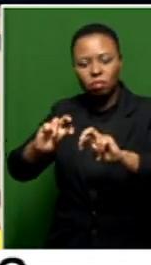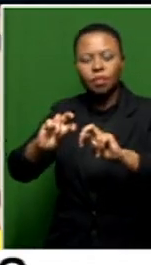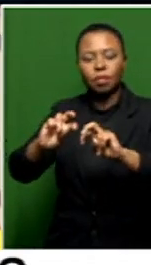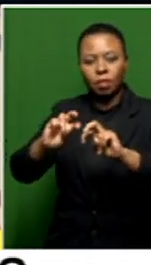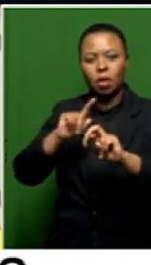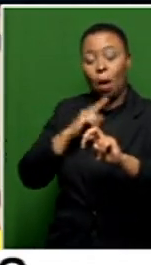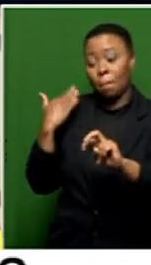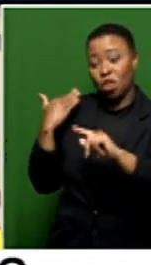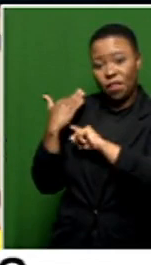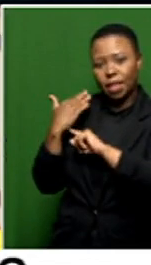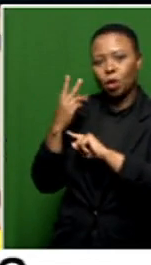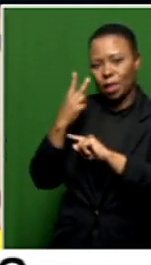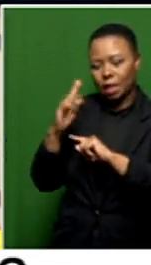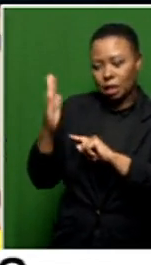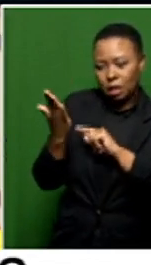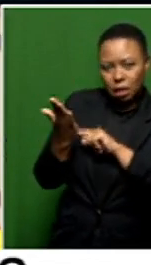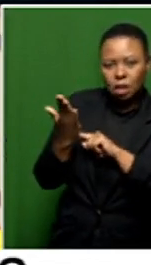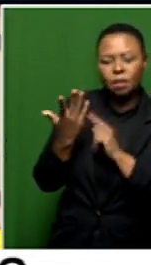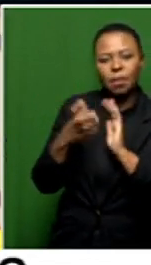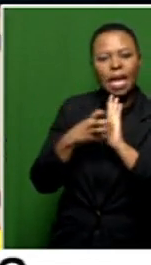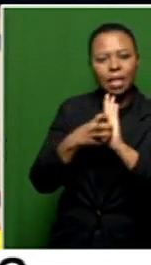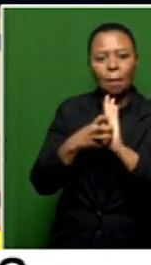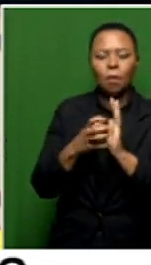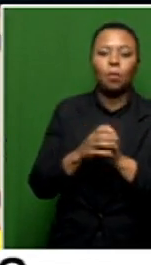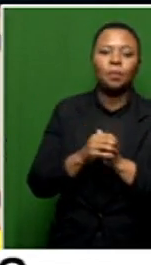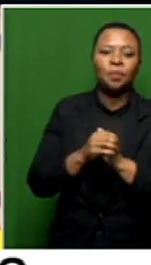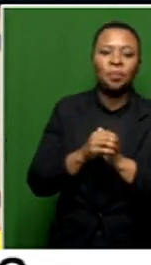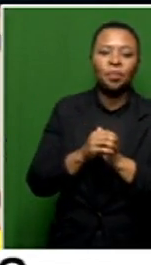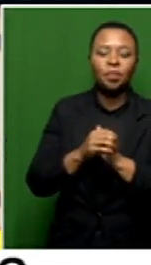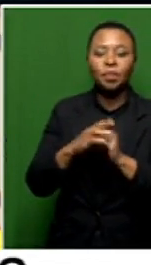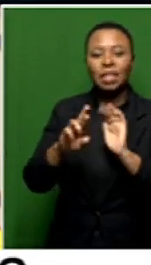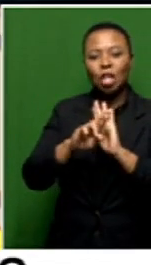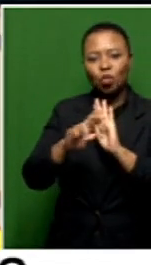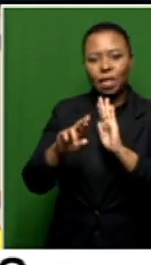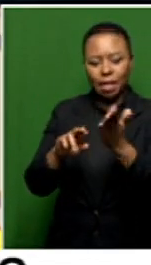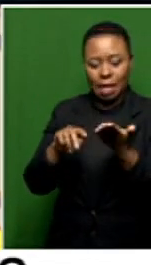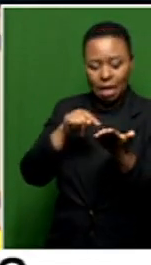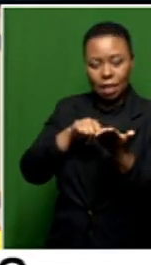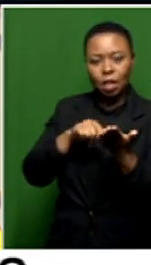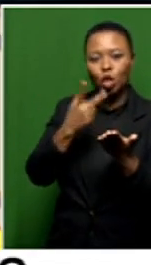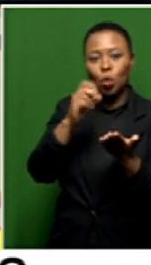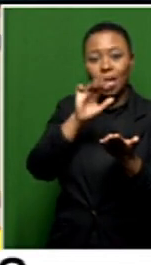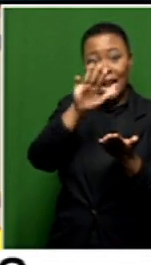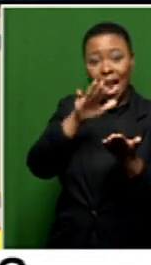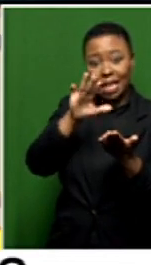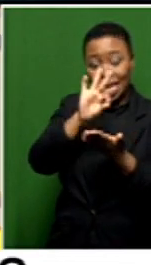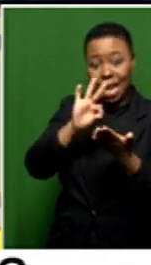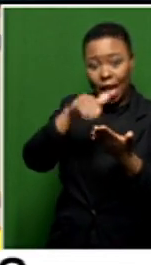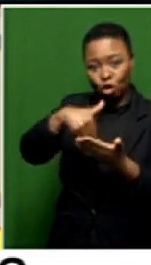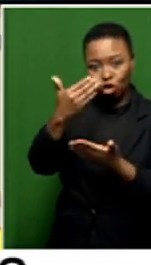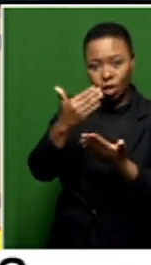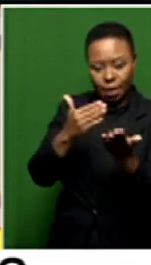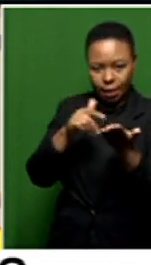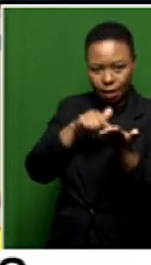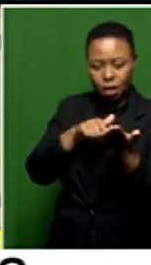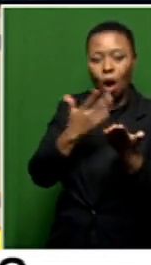in the previous election. So we'll take, for example, the results in for the 2019 election at